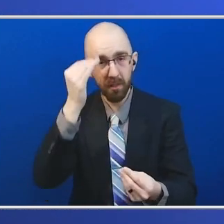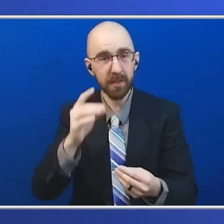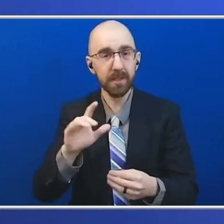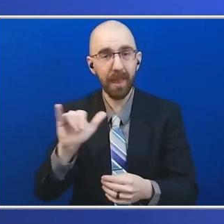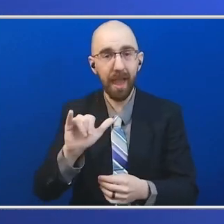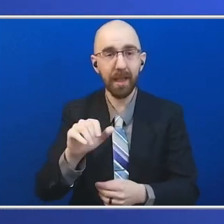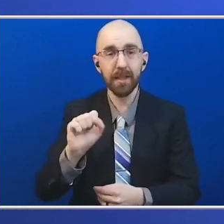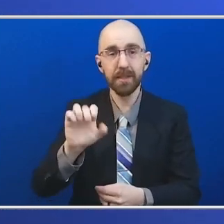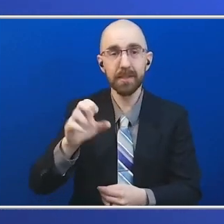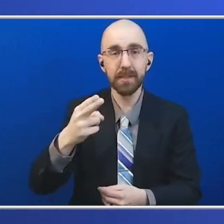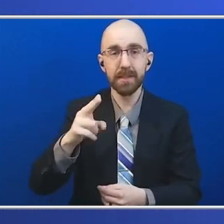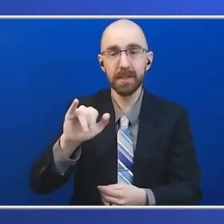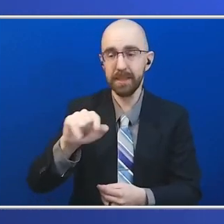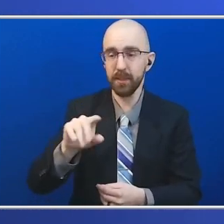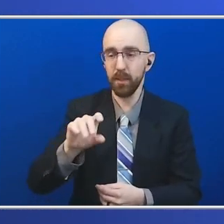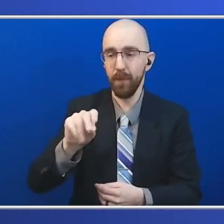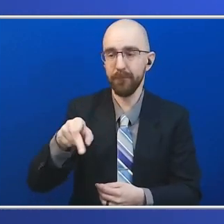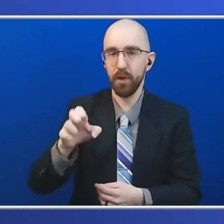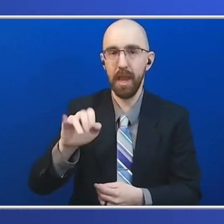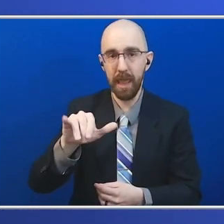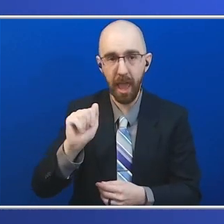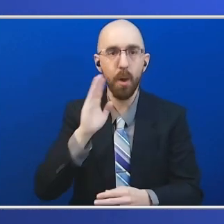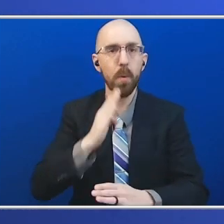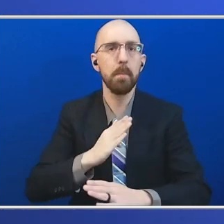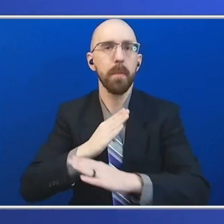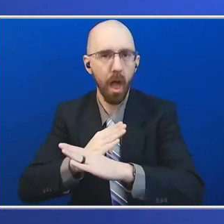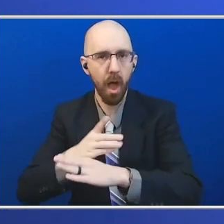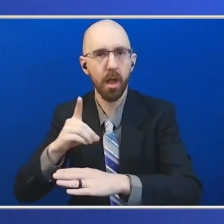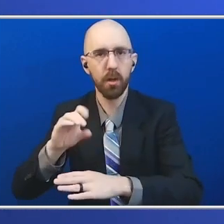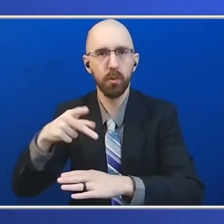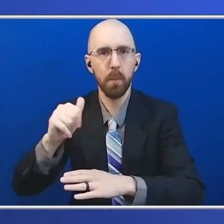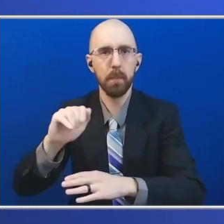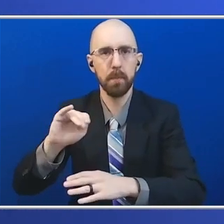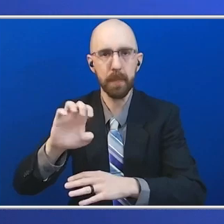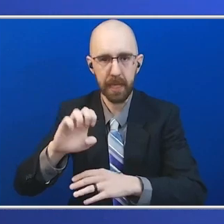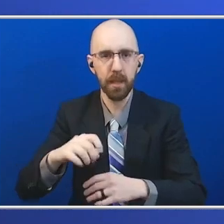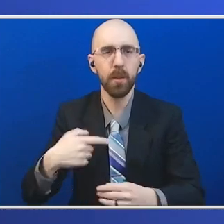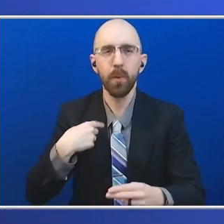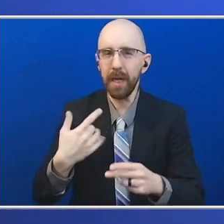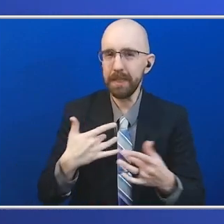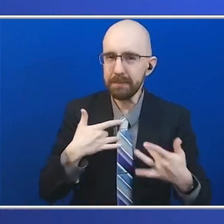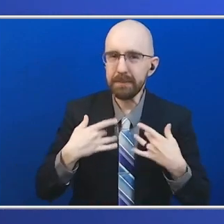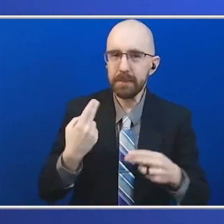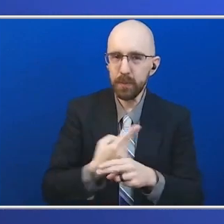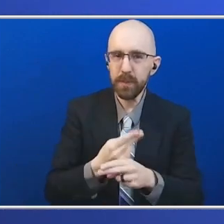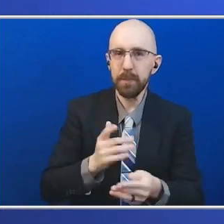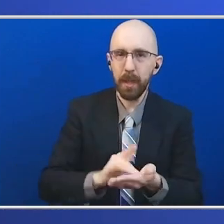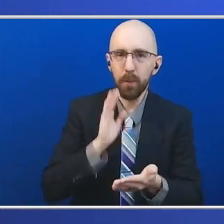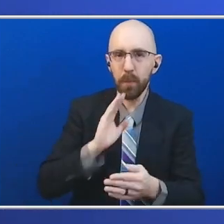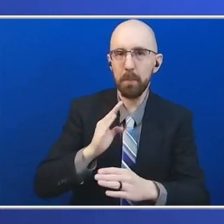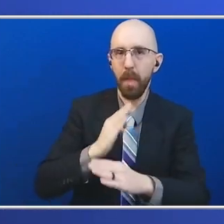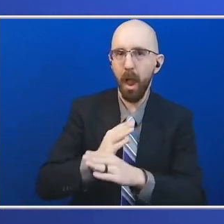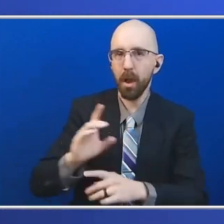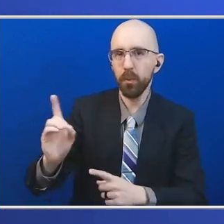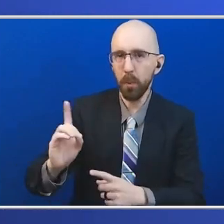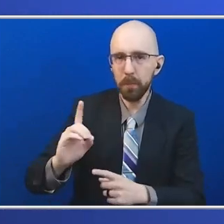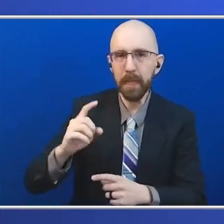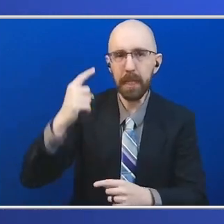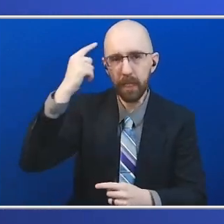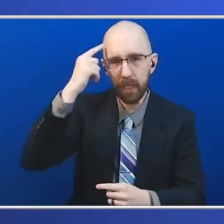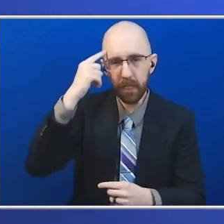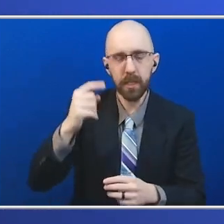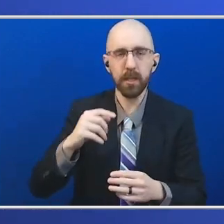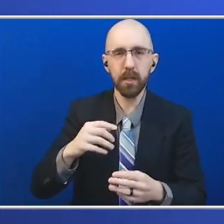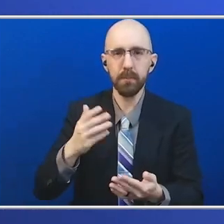dopamine. So we were concerned about using medications that would block the dopamine to help the hallucinations because it would worsen their